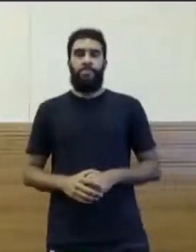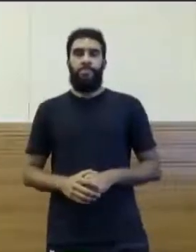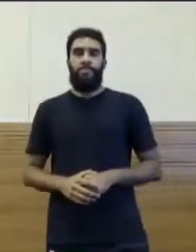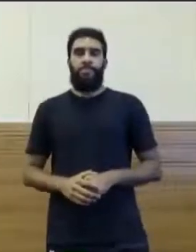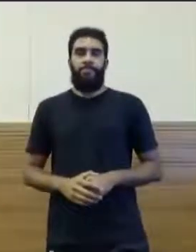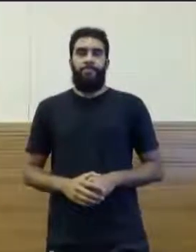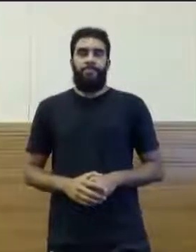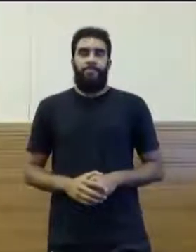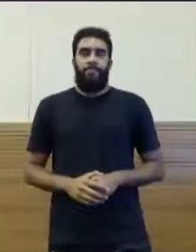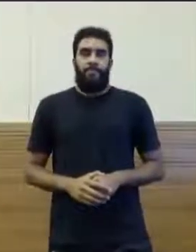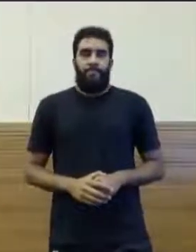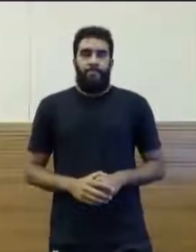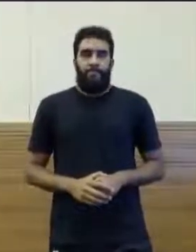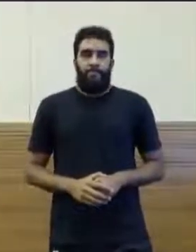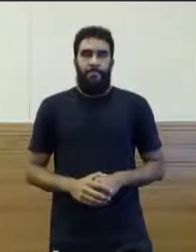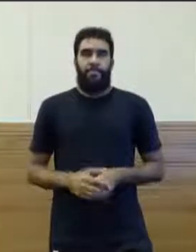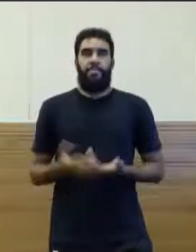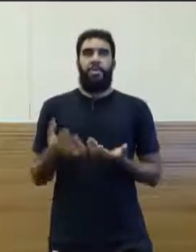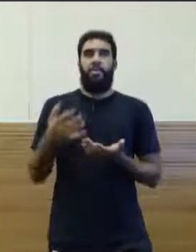or